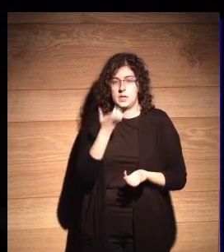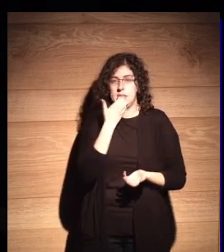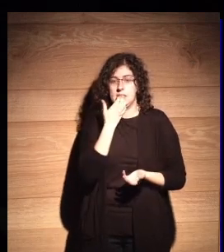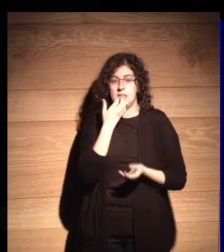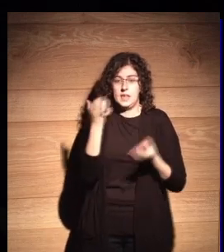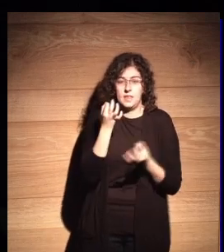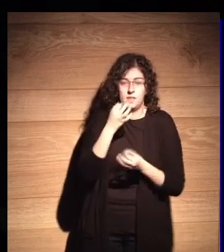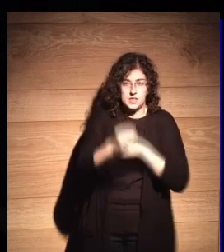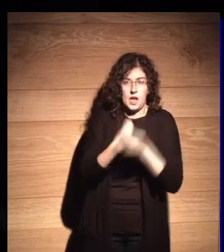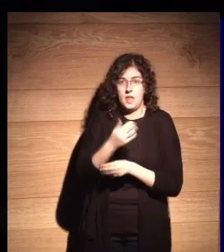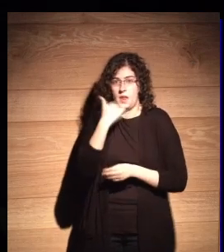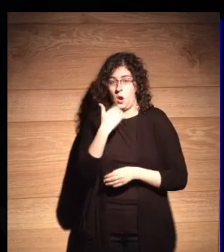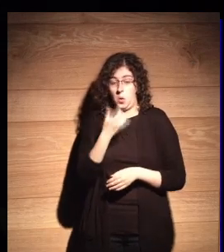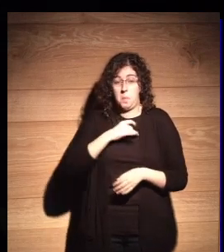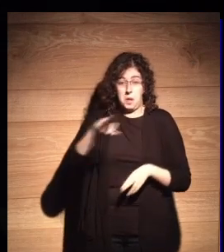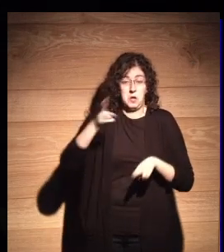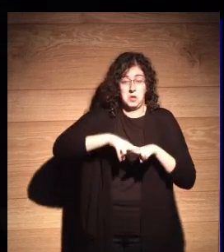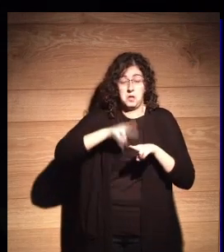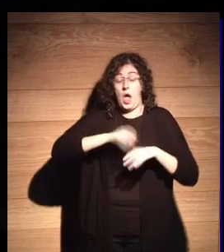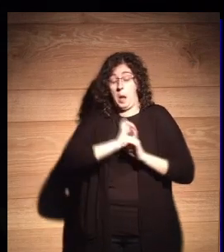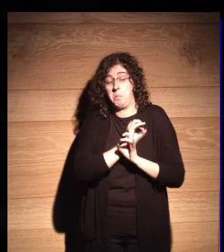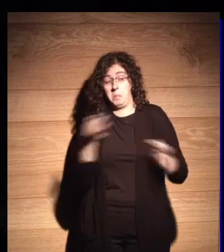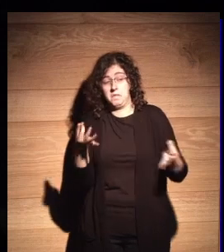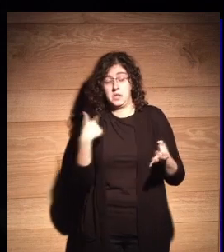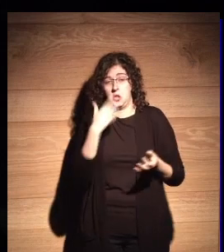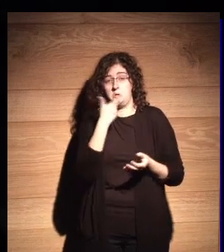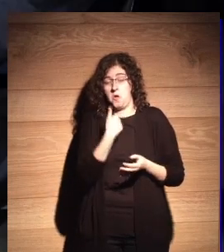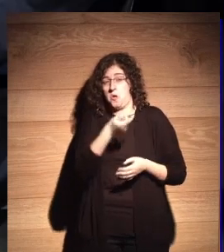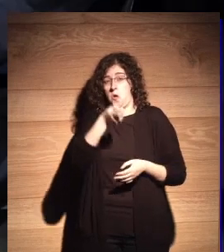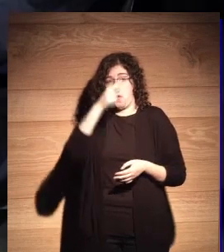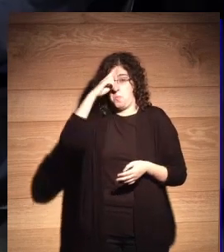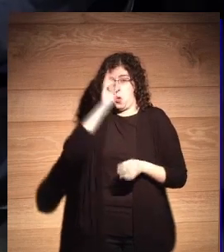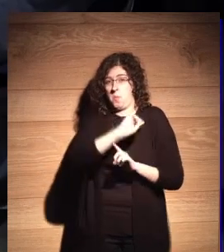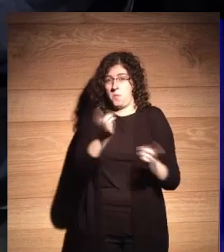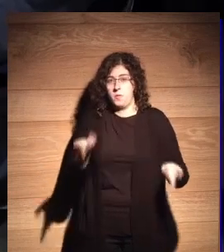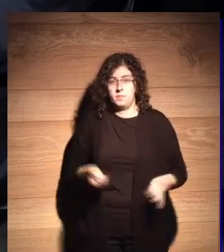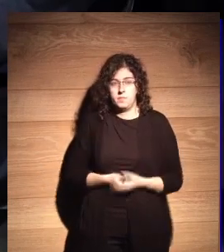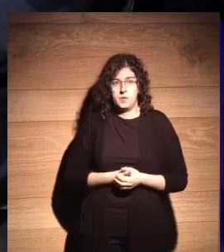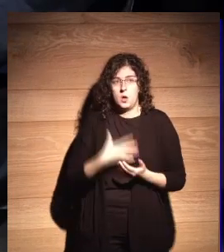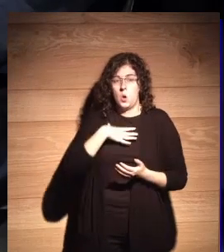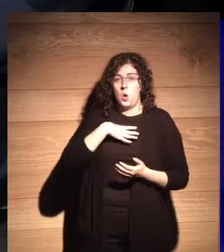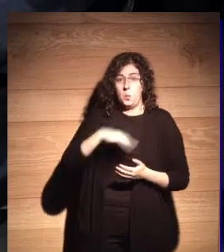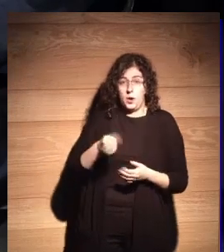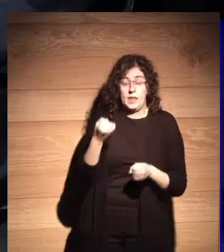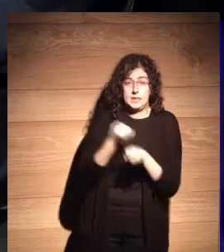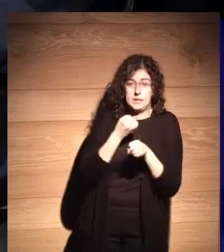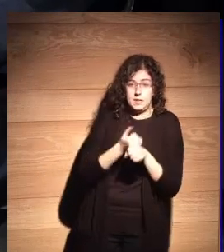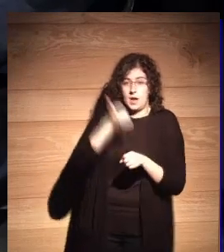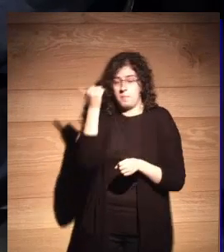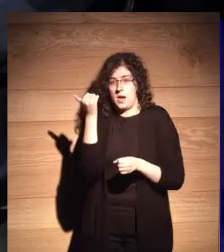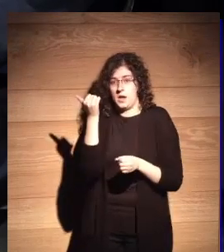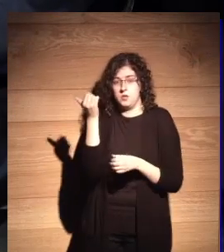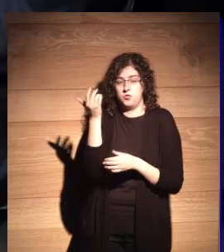the color. I can just shoot away. You can contrast more or less, but that's it. You don't have to work on the color,